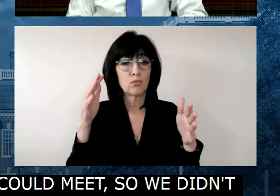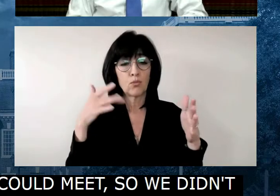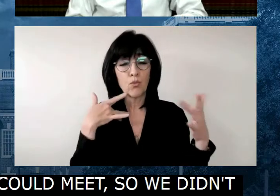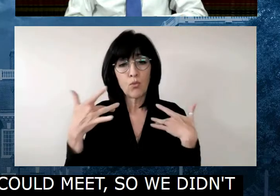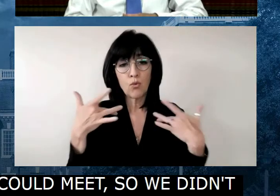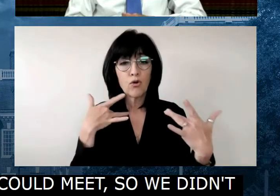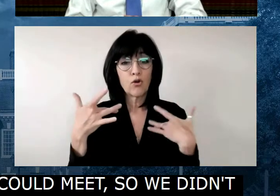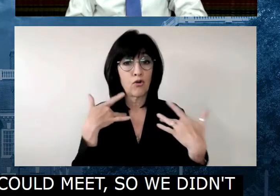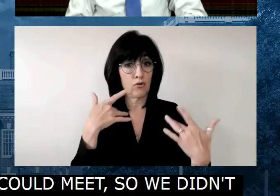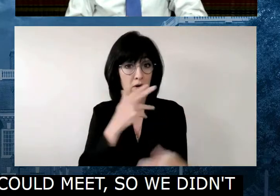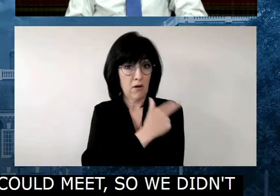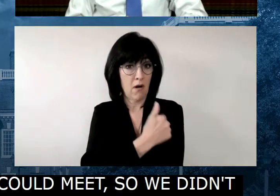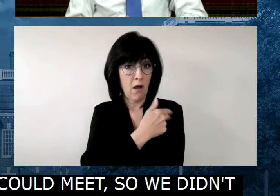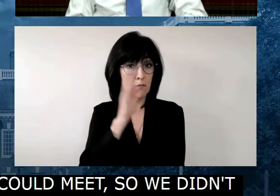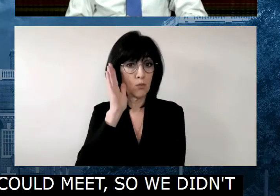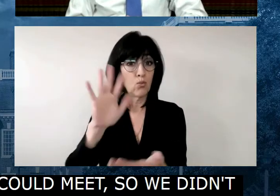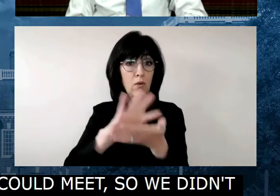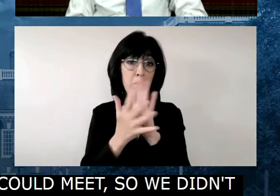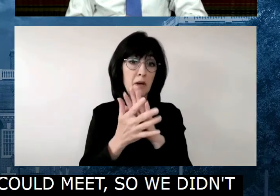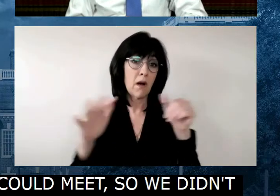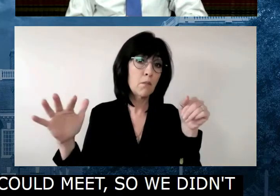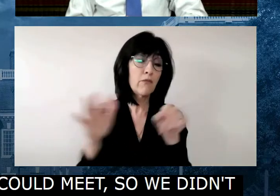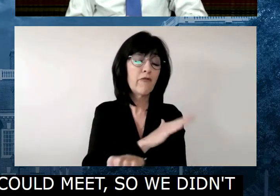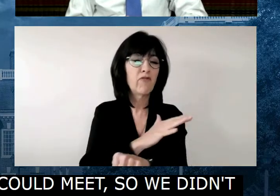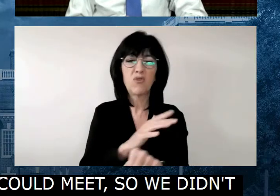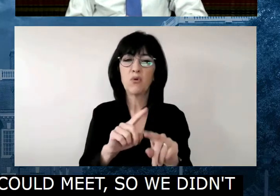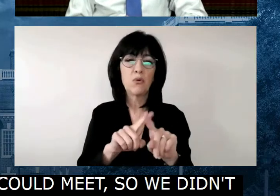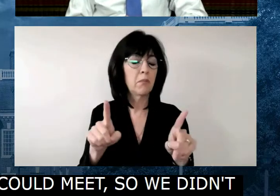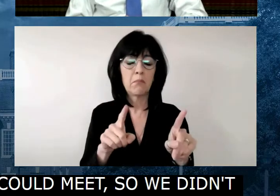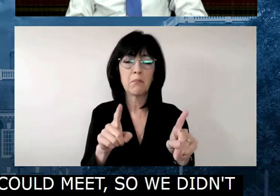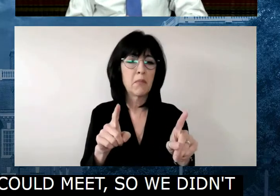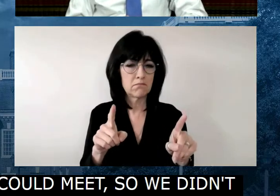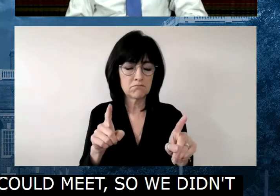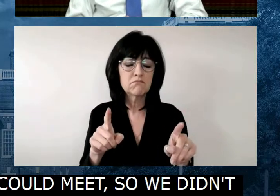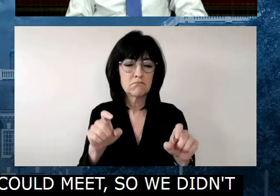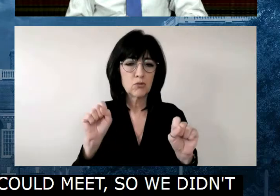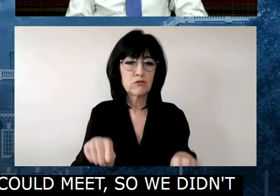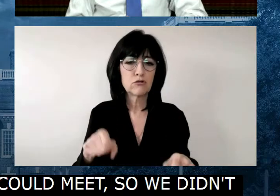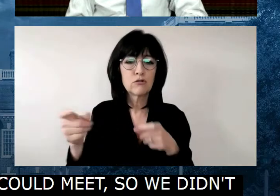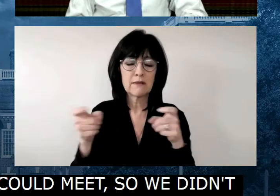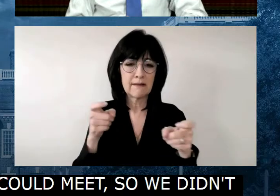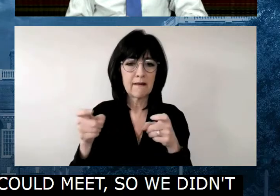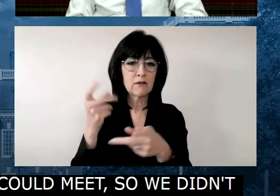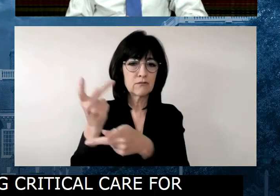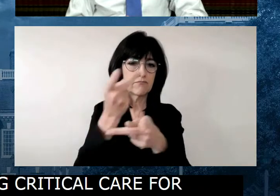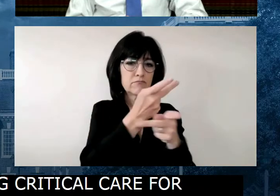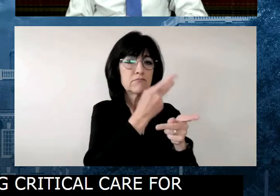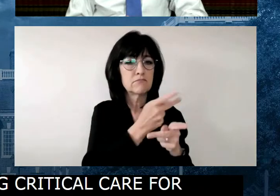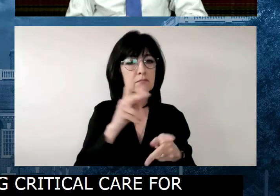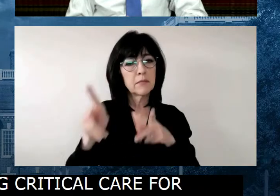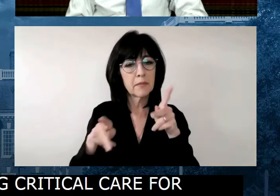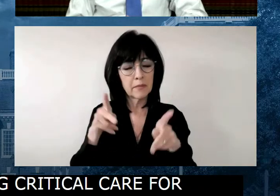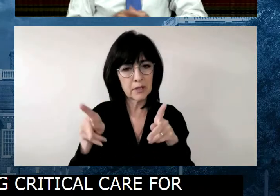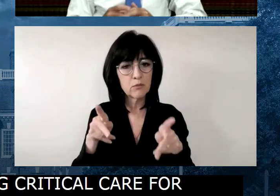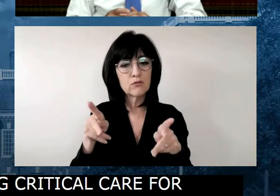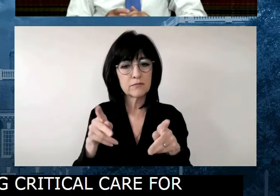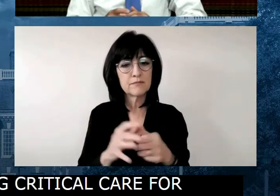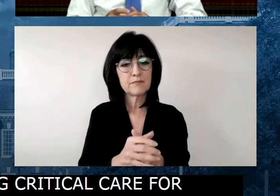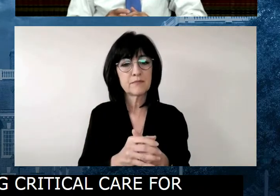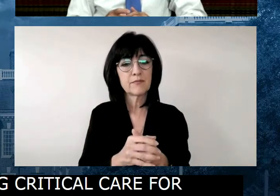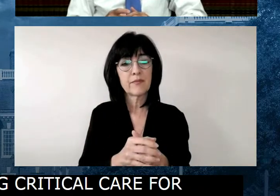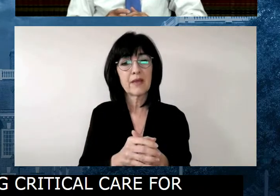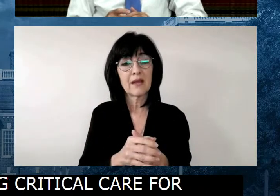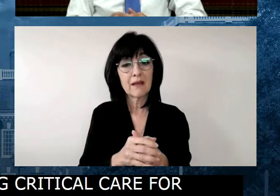for those patients, but a very high level. And then the decline from early January as we started